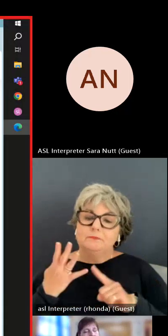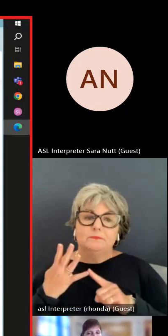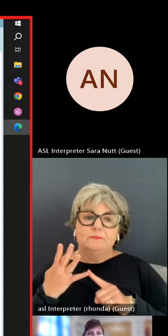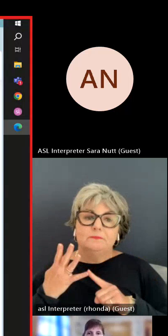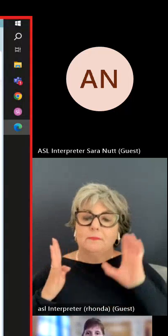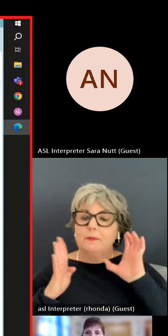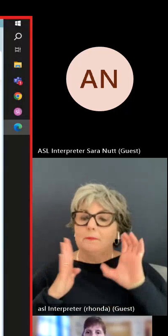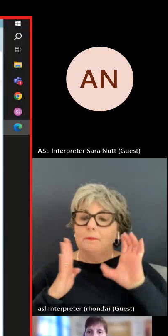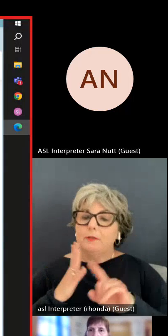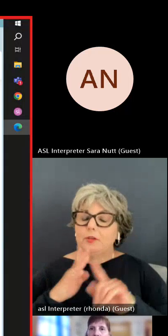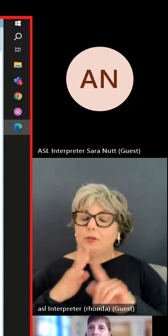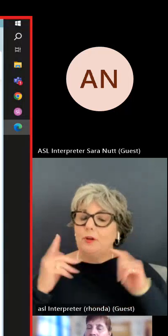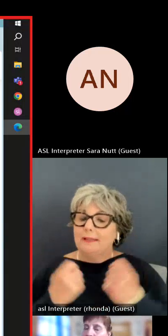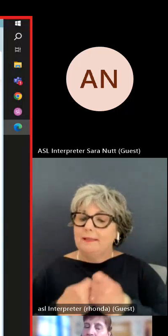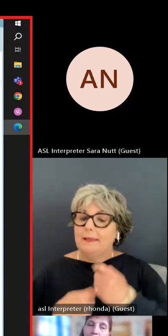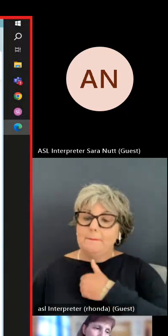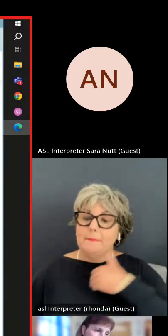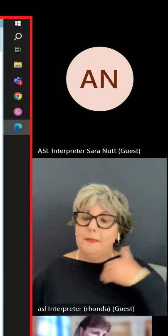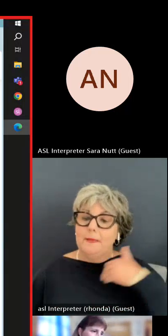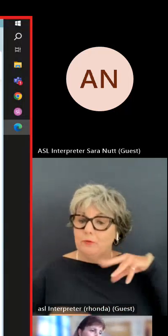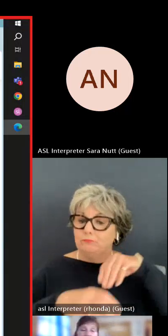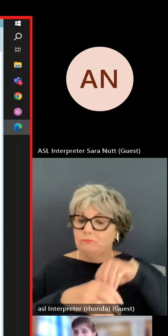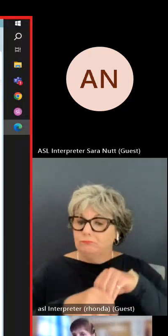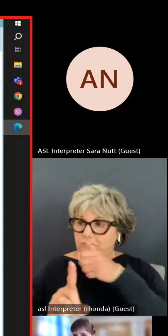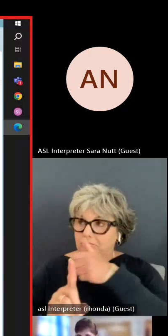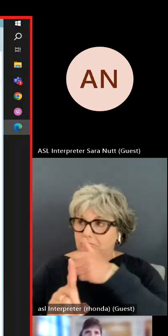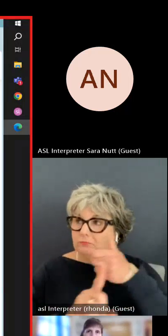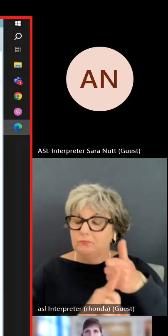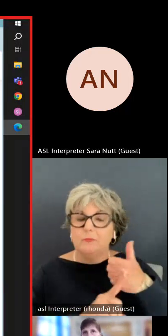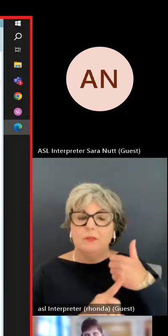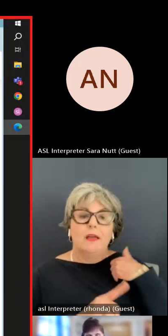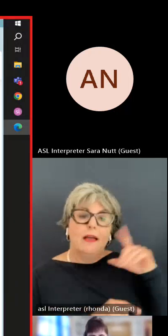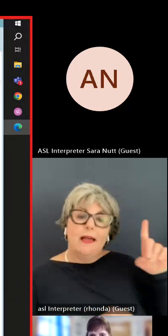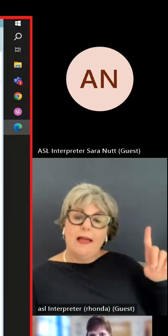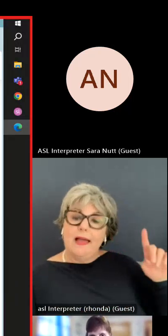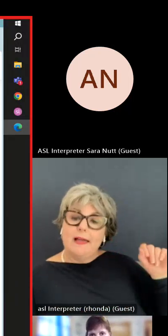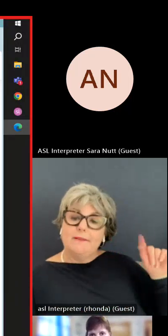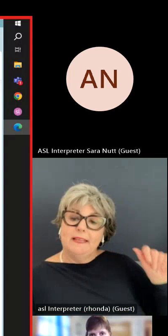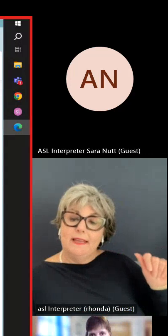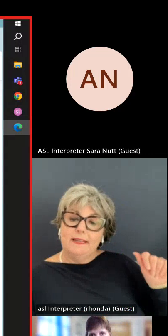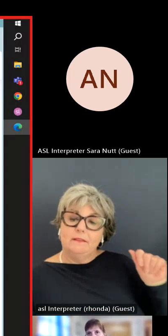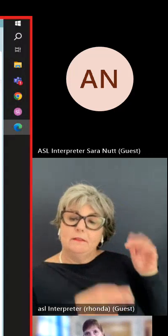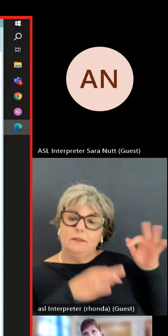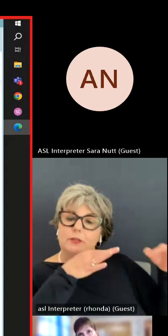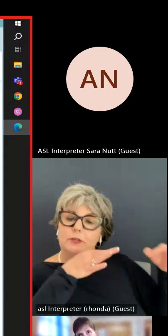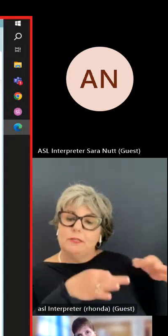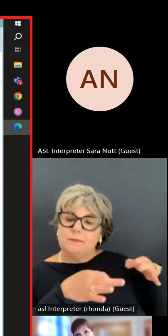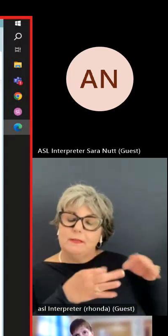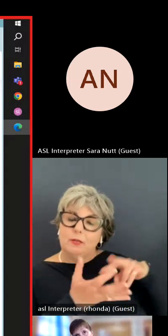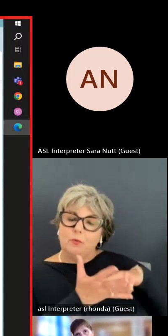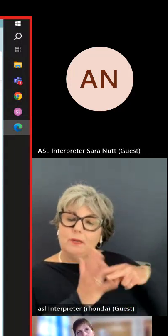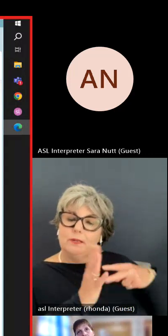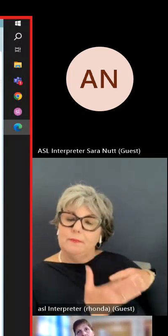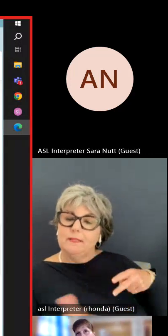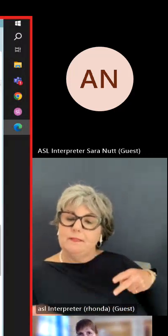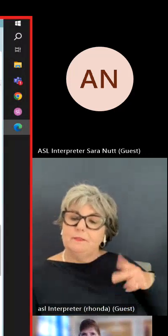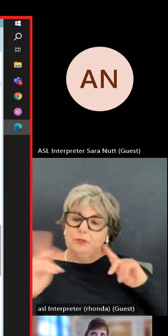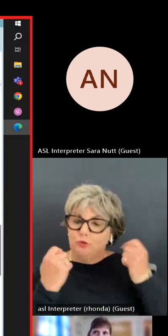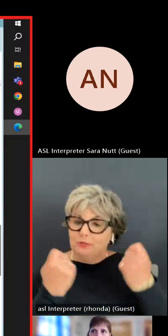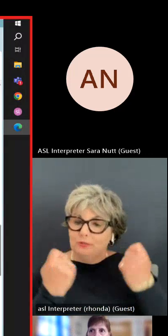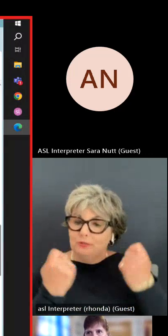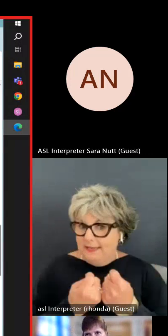you're a team member and you have data and you're explaining what your data means to your team.